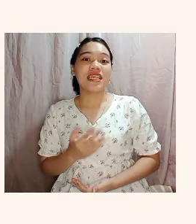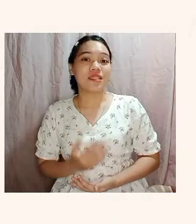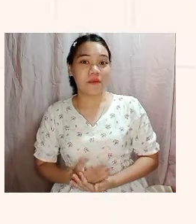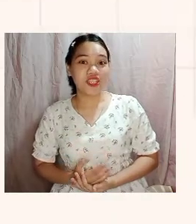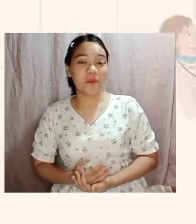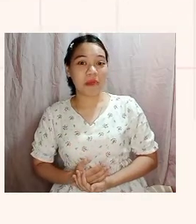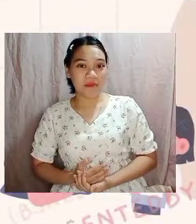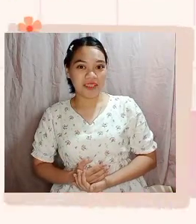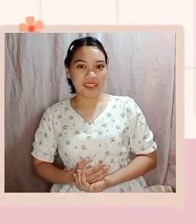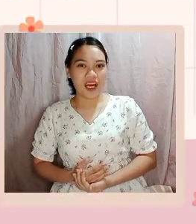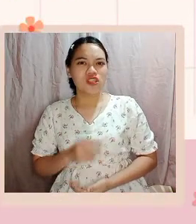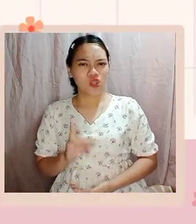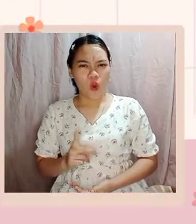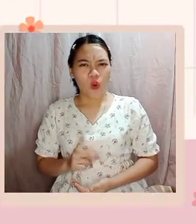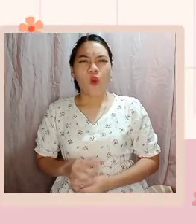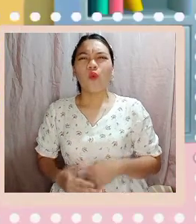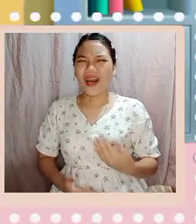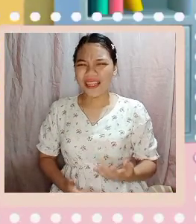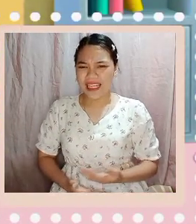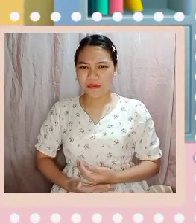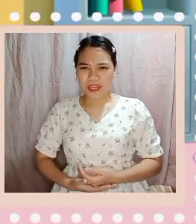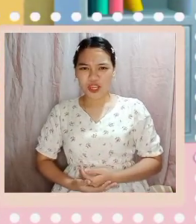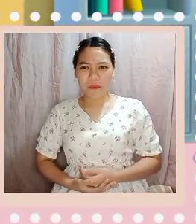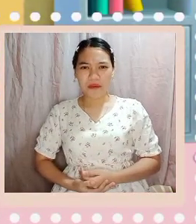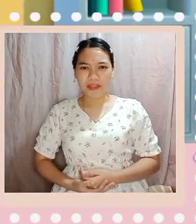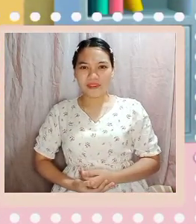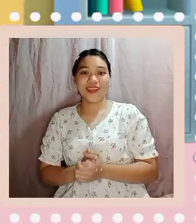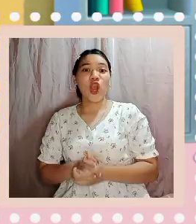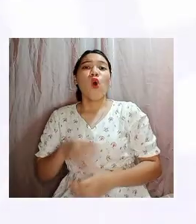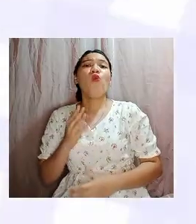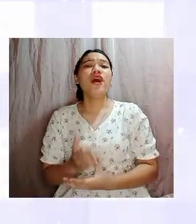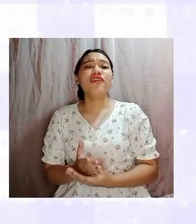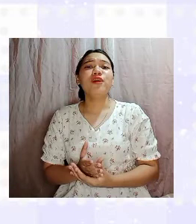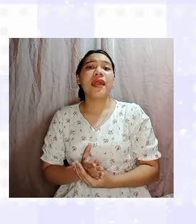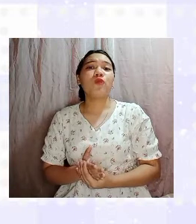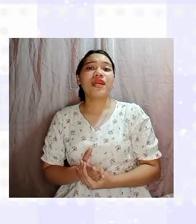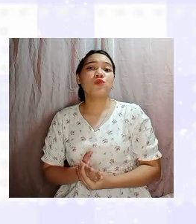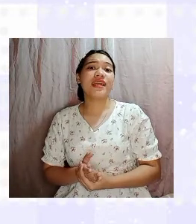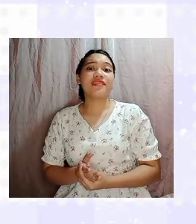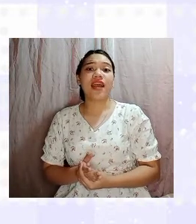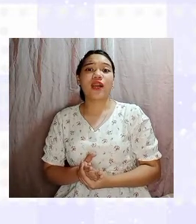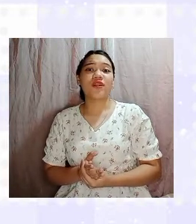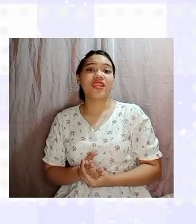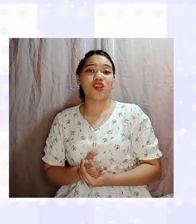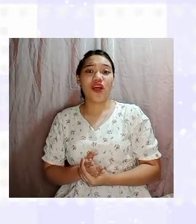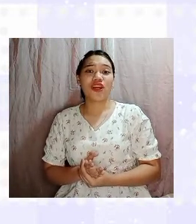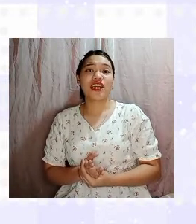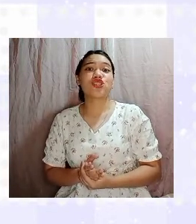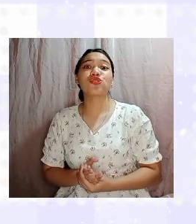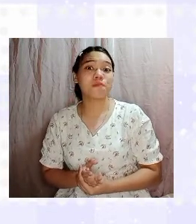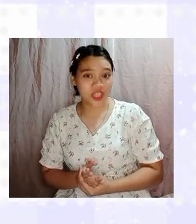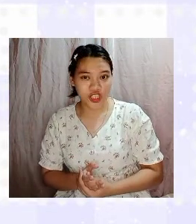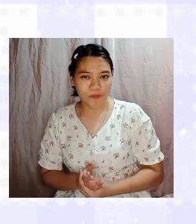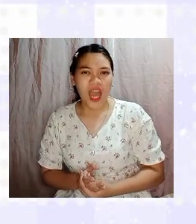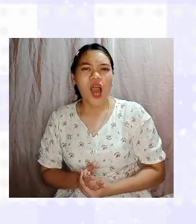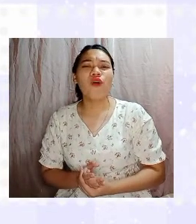learning speech impairment. So, what is speech impairment? One of the main ways we interact with each other is